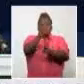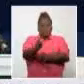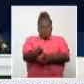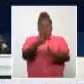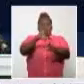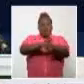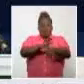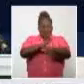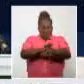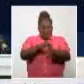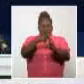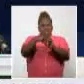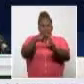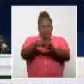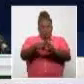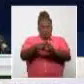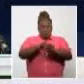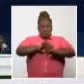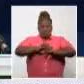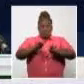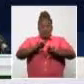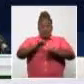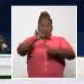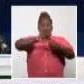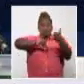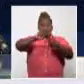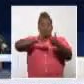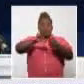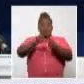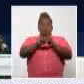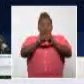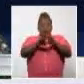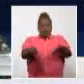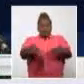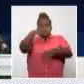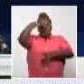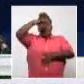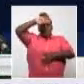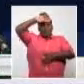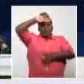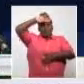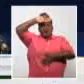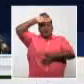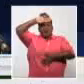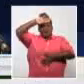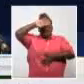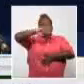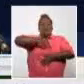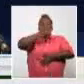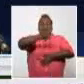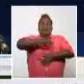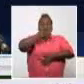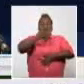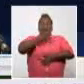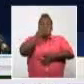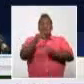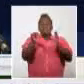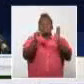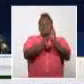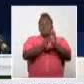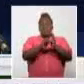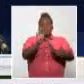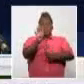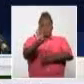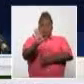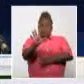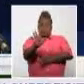87.5% are people who have been related to a person who was already confirmed as a positive to COVID-19.